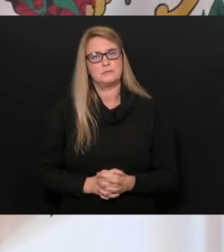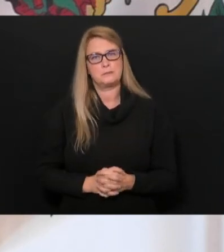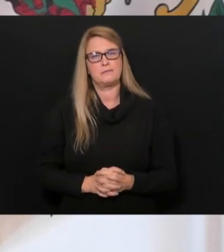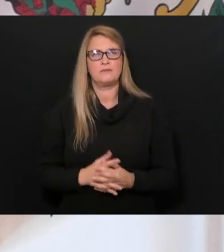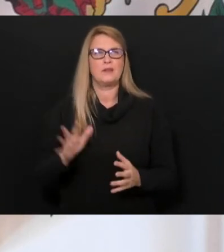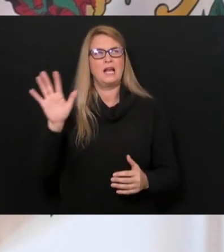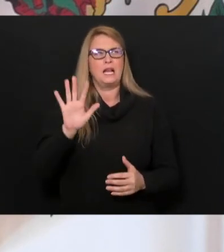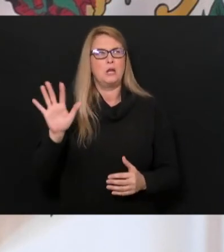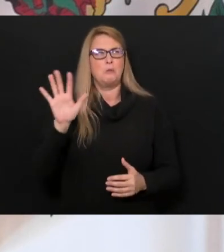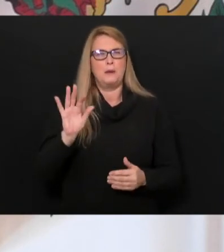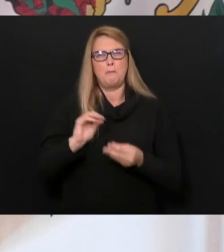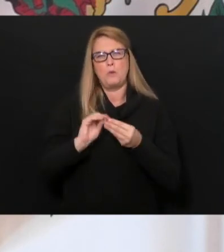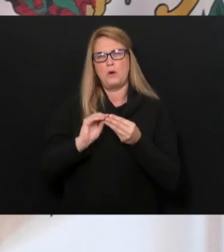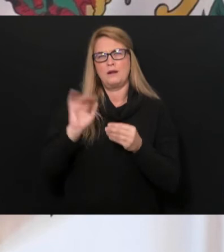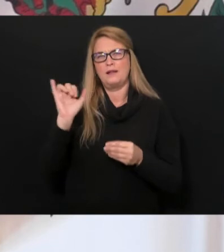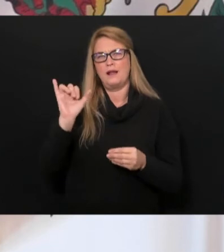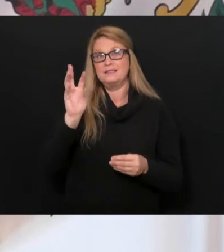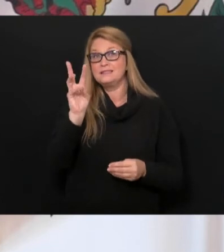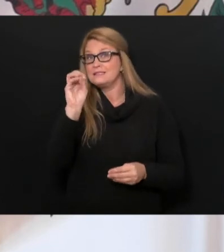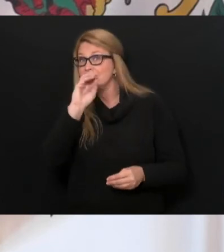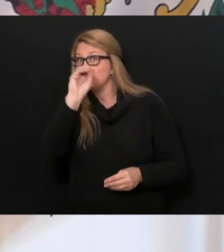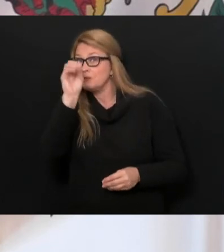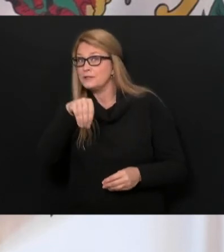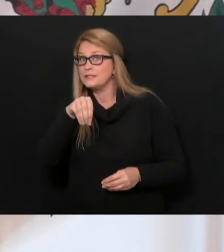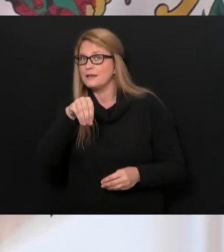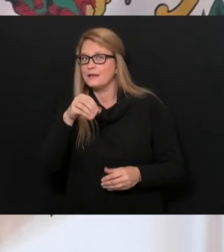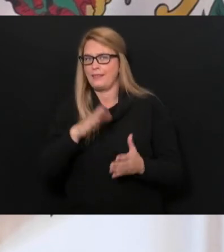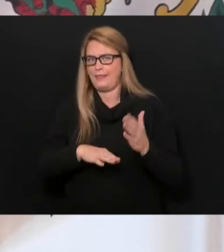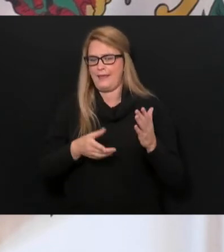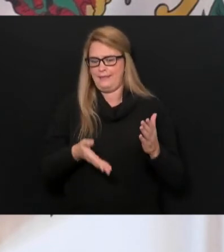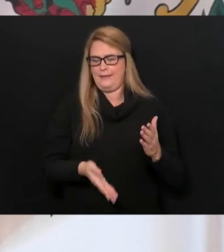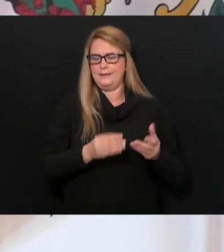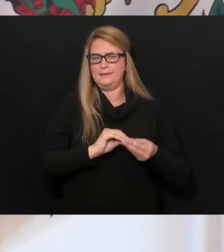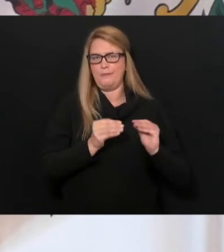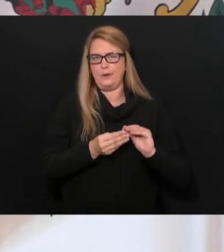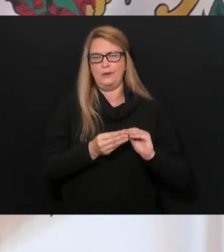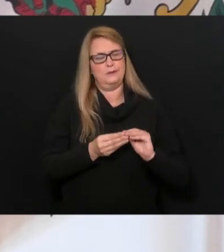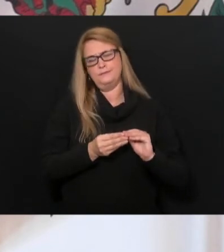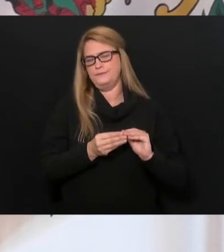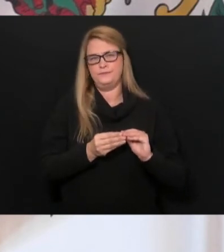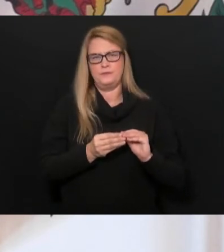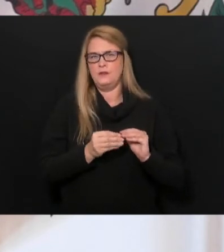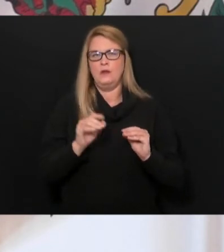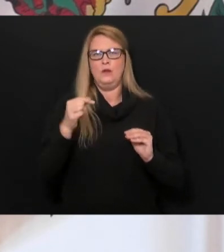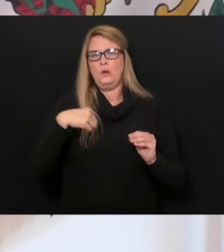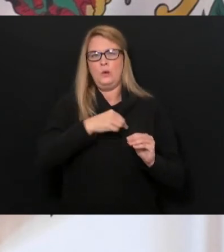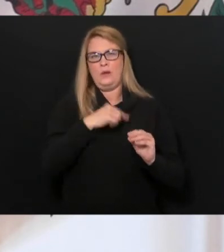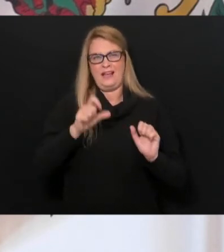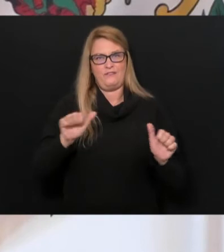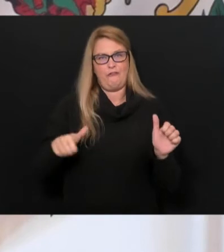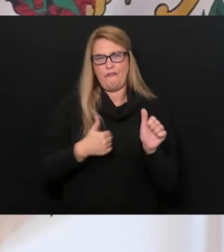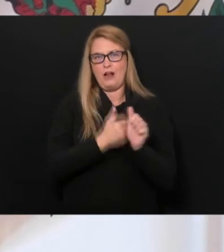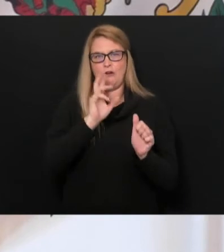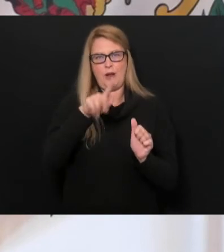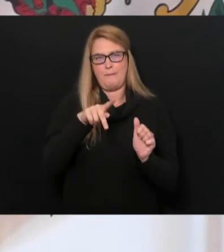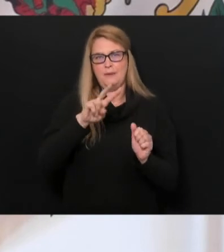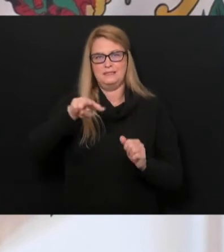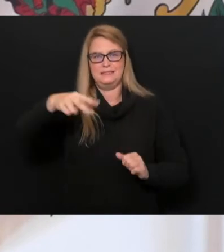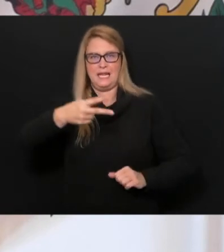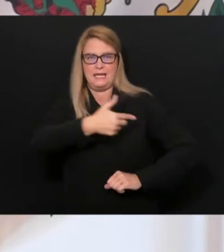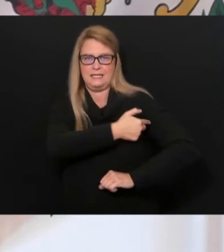like 60% rather than this number here, because we're going to have to do the follow-up on the second doses anyway. I don't think